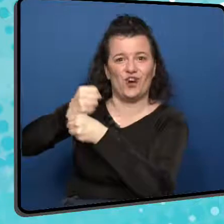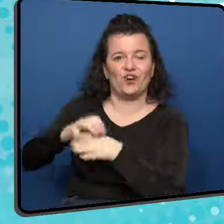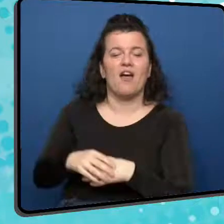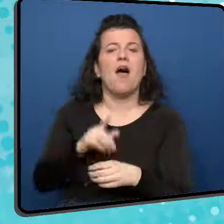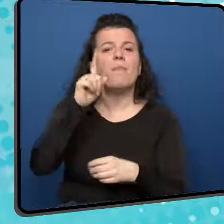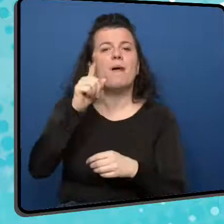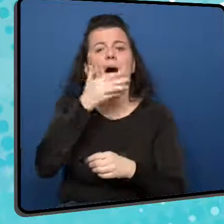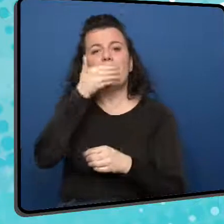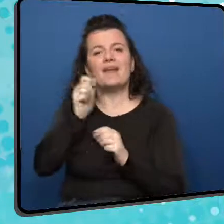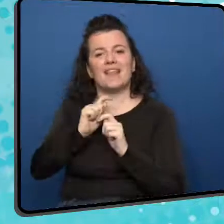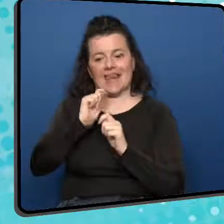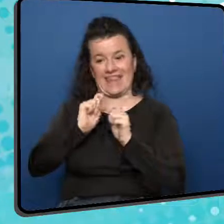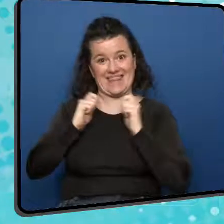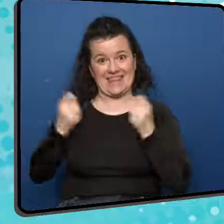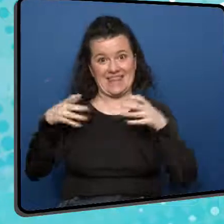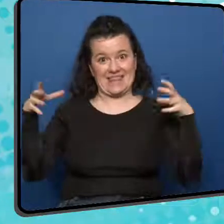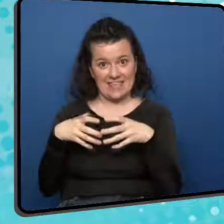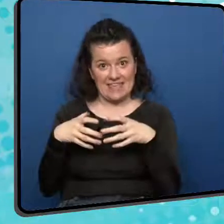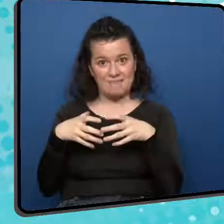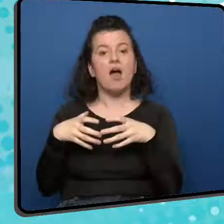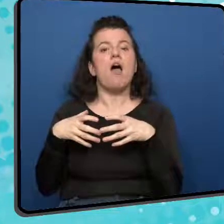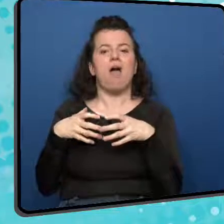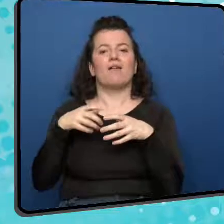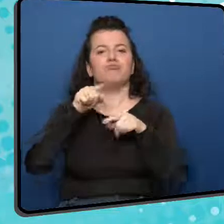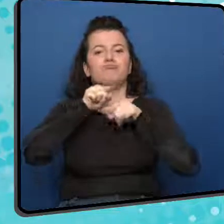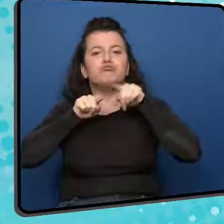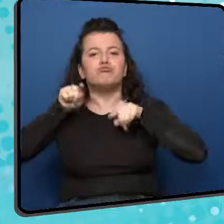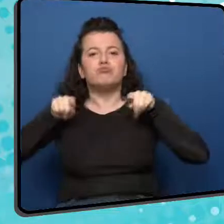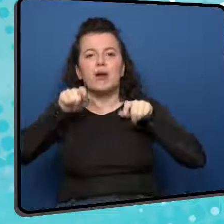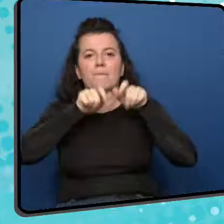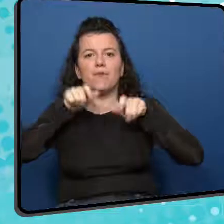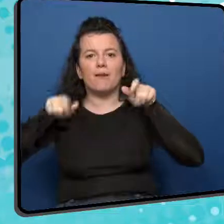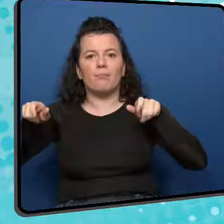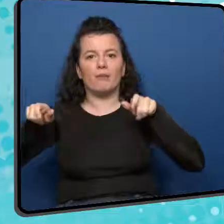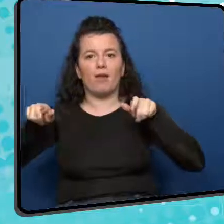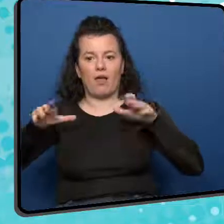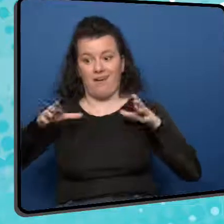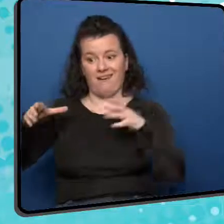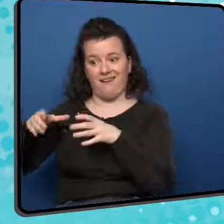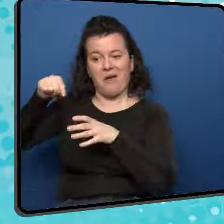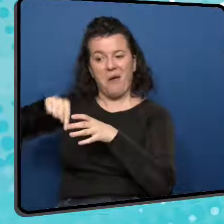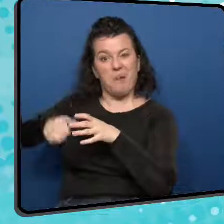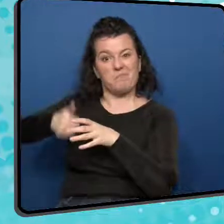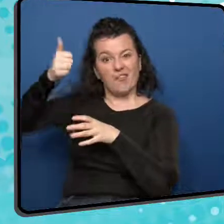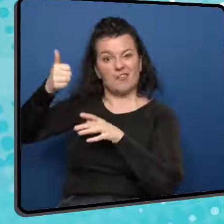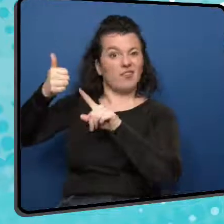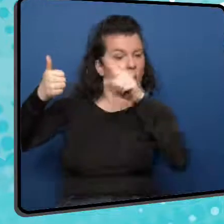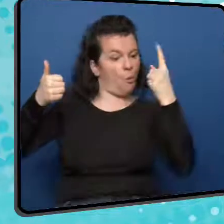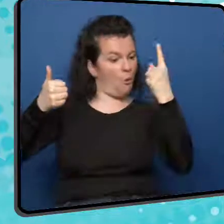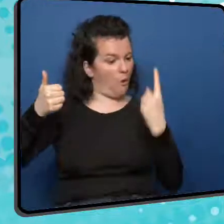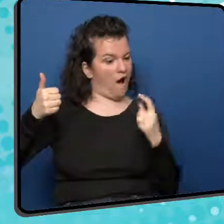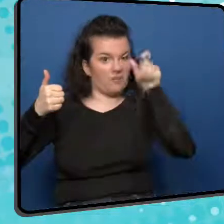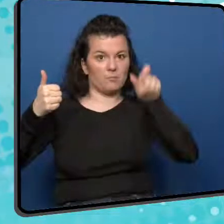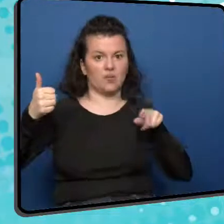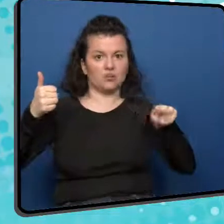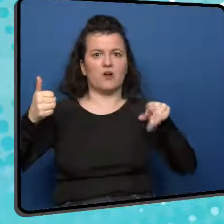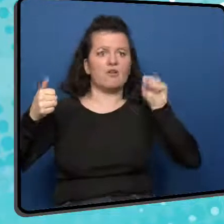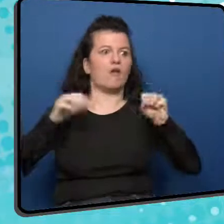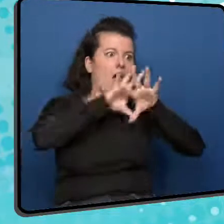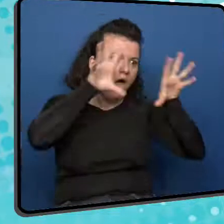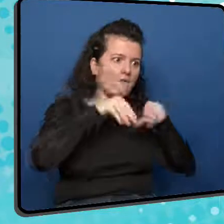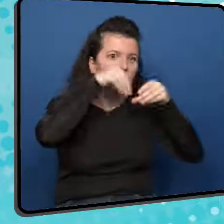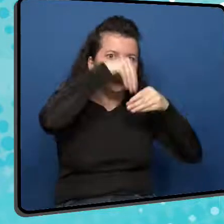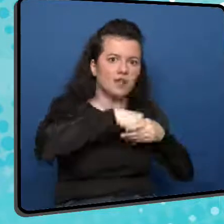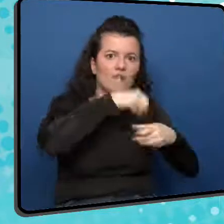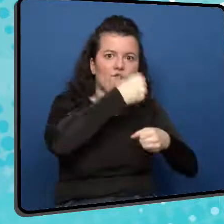than having one single unicorn who is probably really stressed out and trying to do absolutely everything. So I think that's one of the things that really annoys